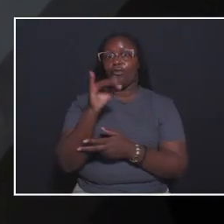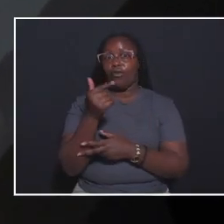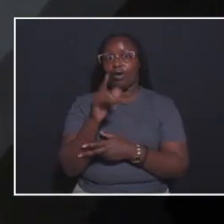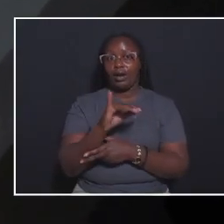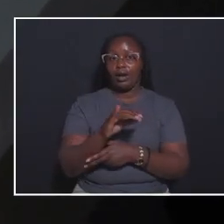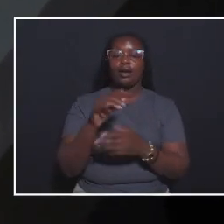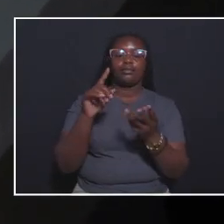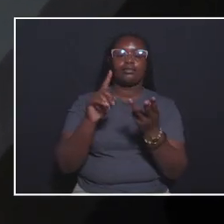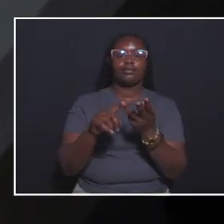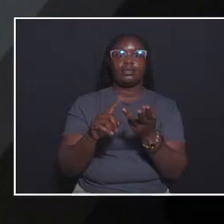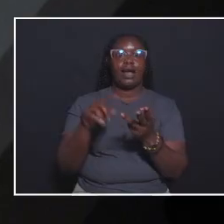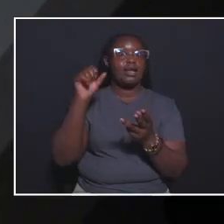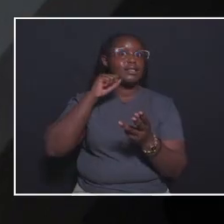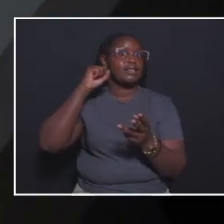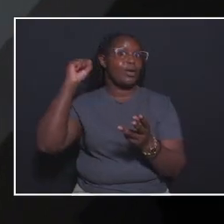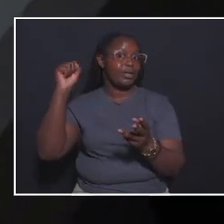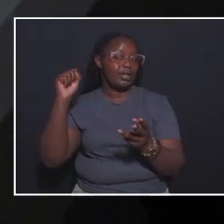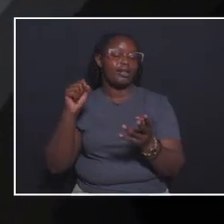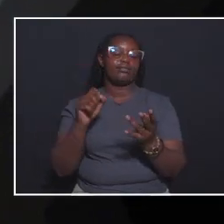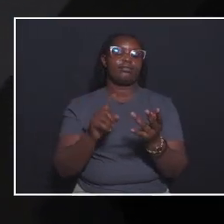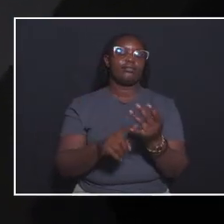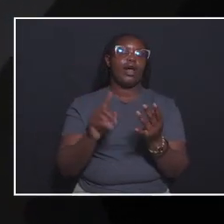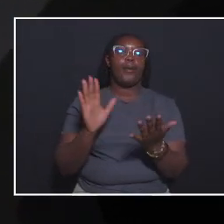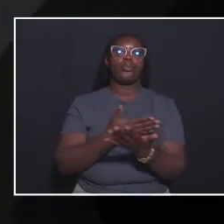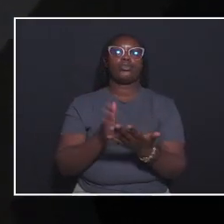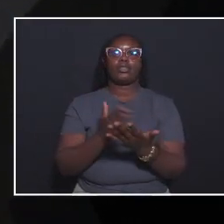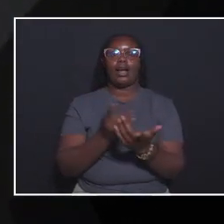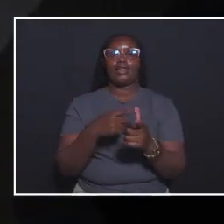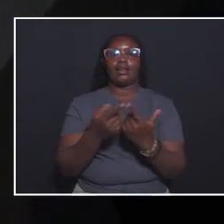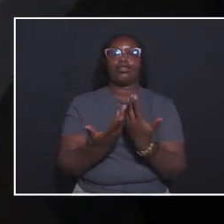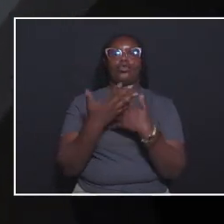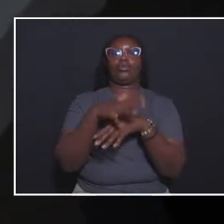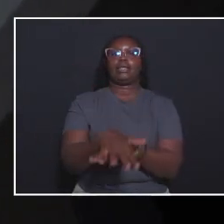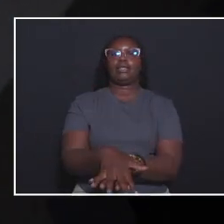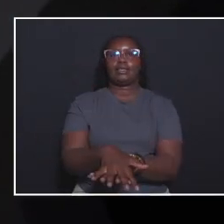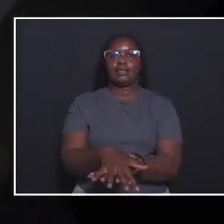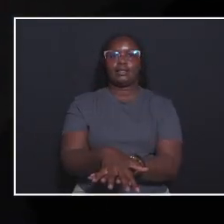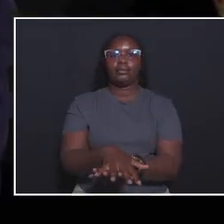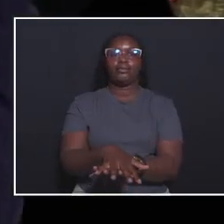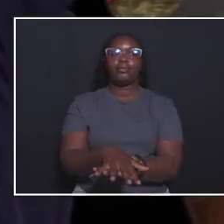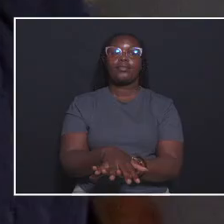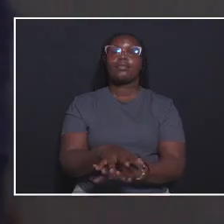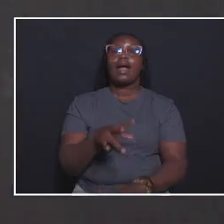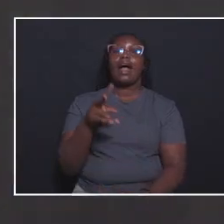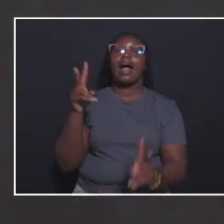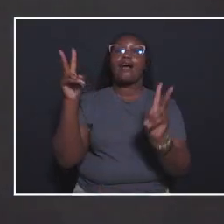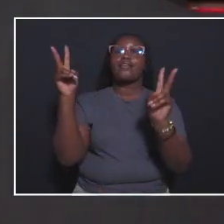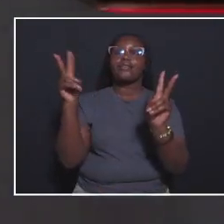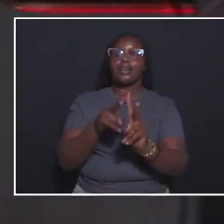effects, music, and then we mix. These are very, very